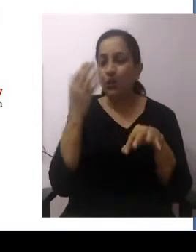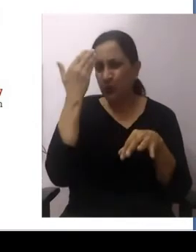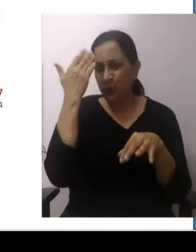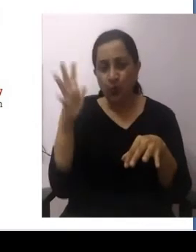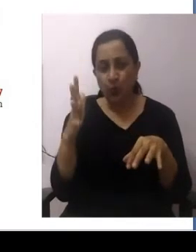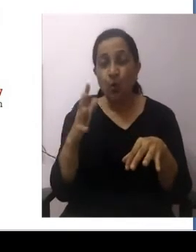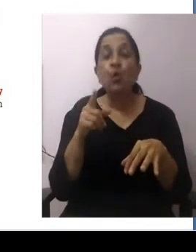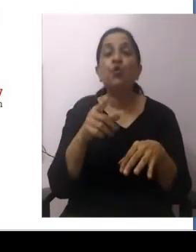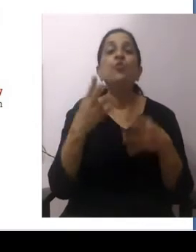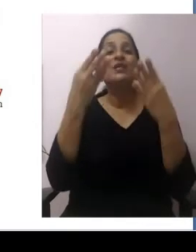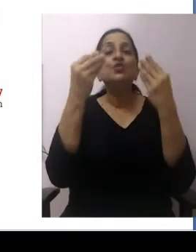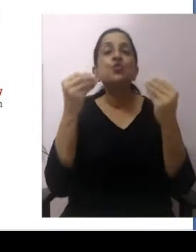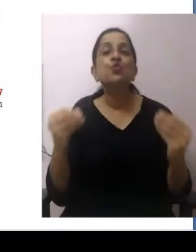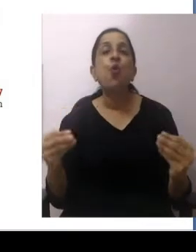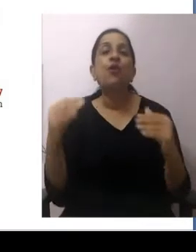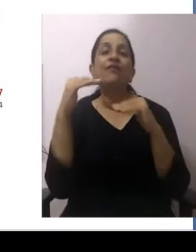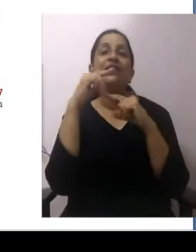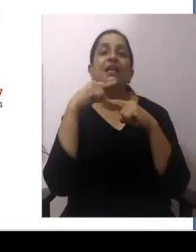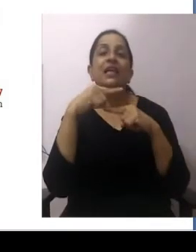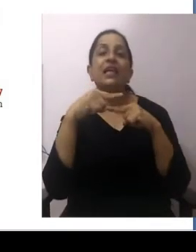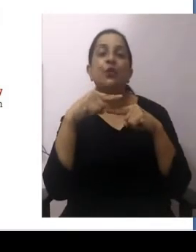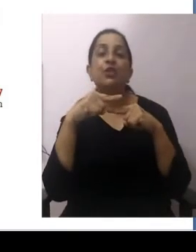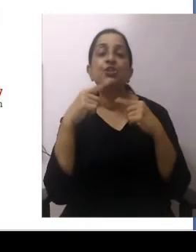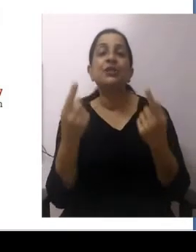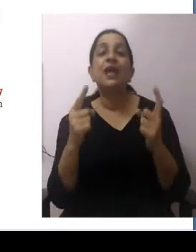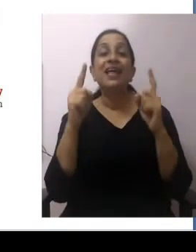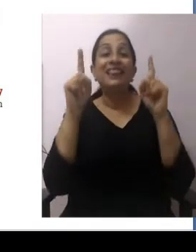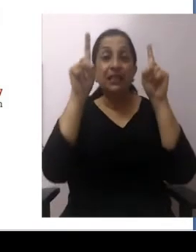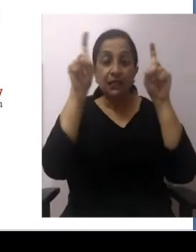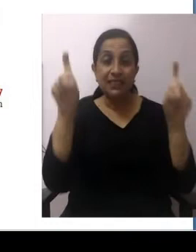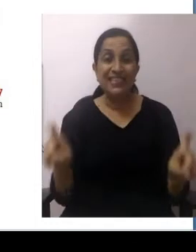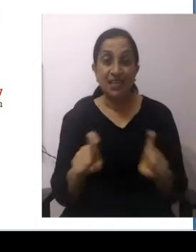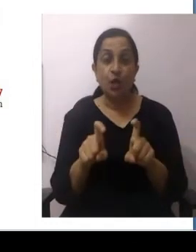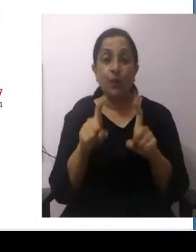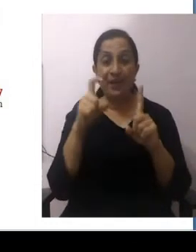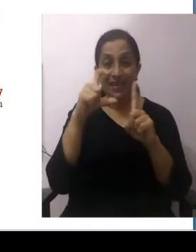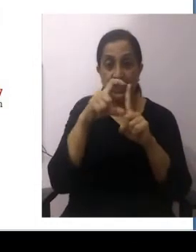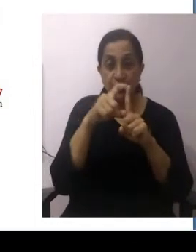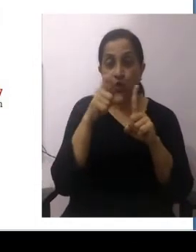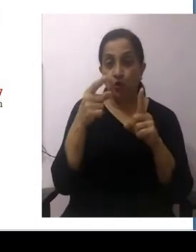equation. You have to solve the determinant and then find the value.